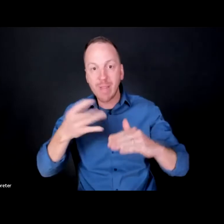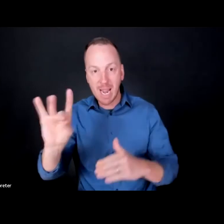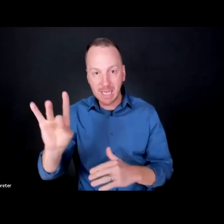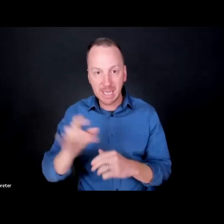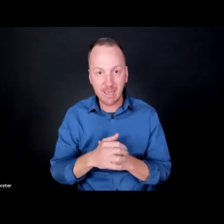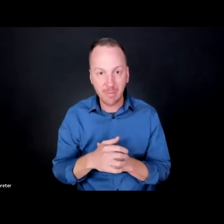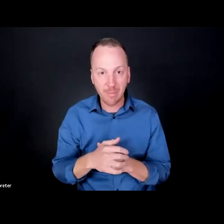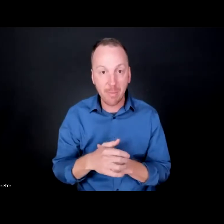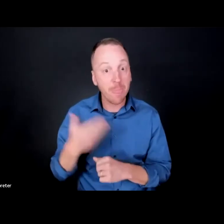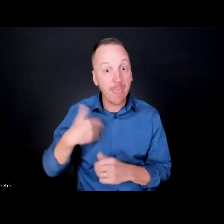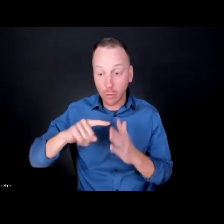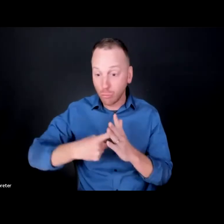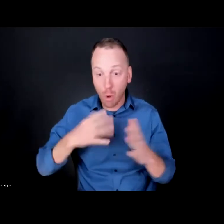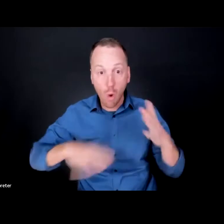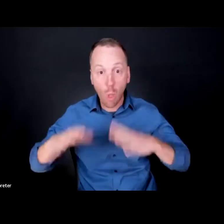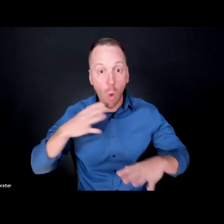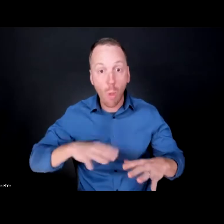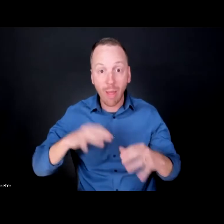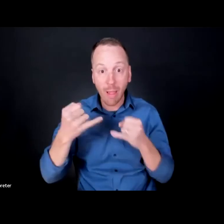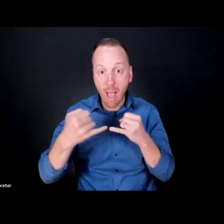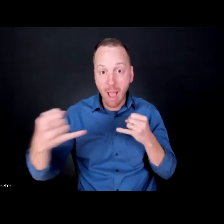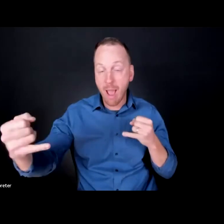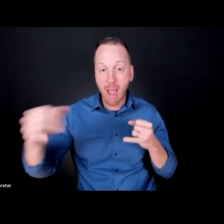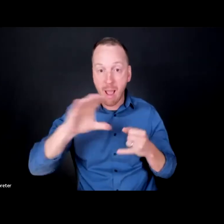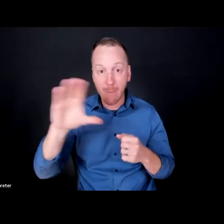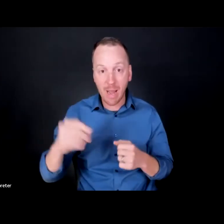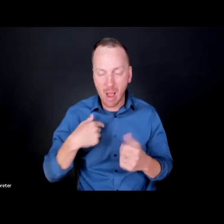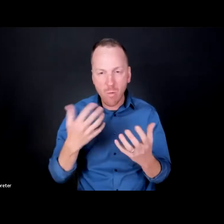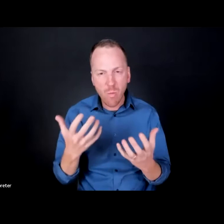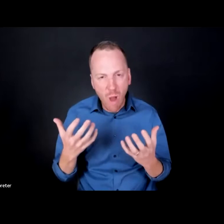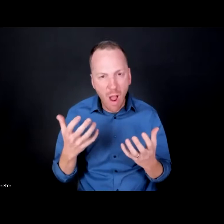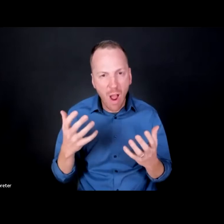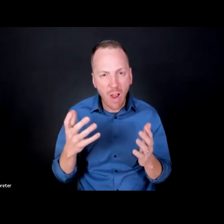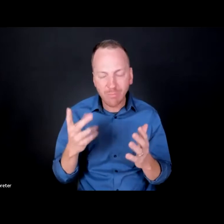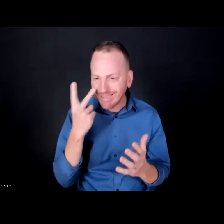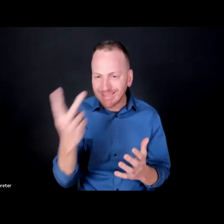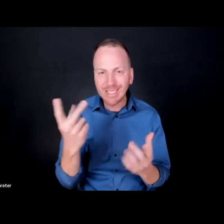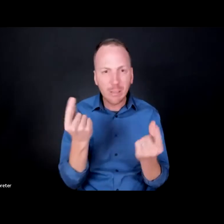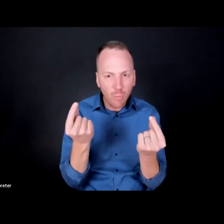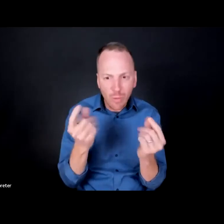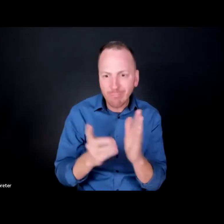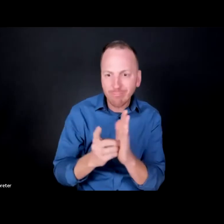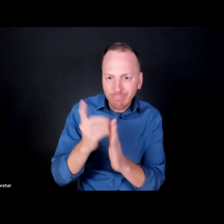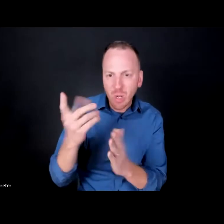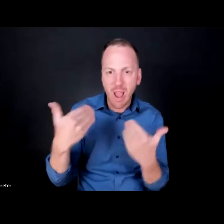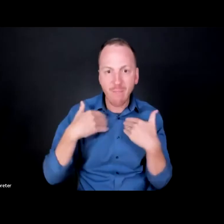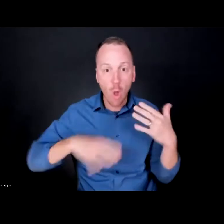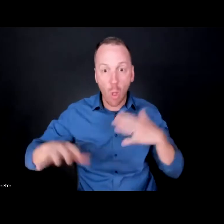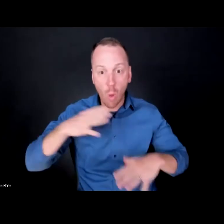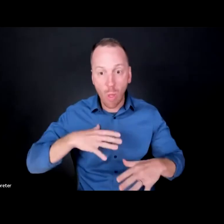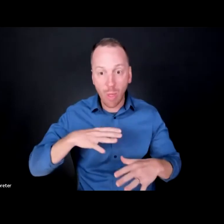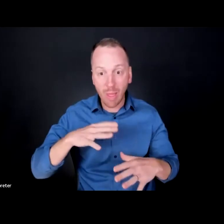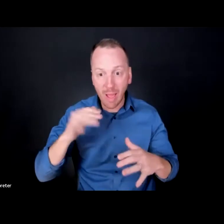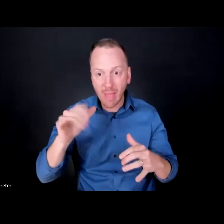So I started the clothing line because I wanted to see what it would be like to have a clothing line that